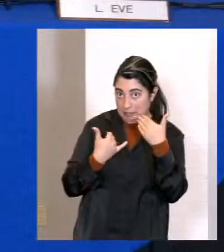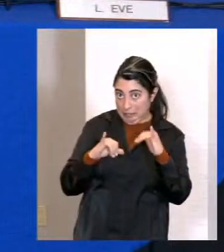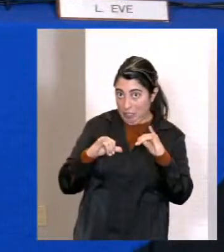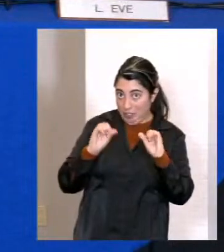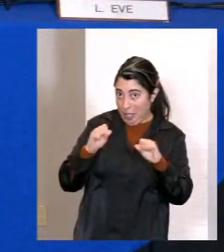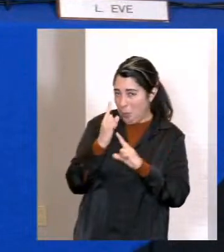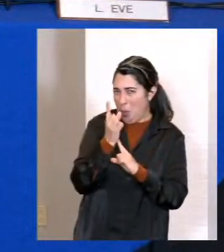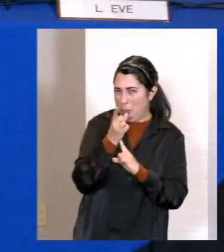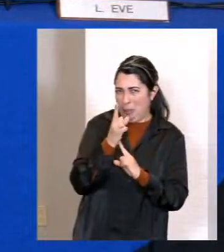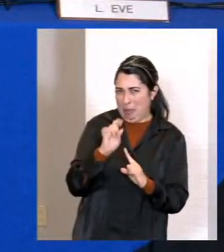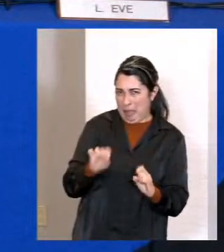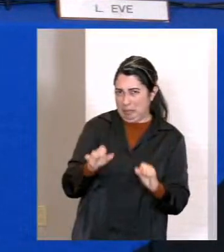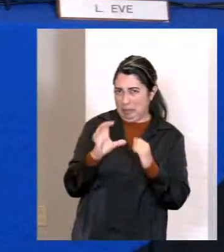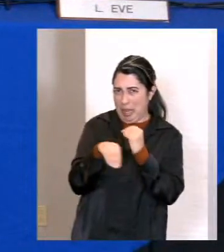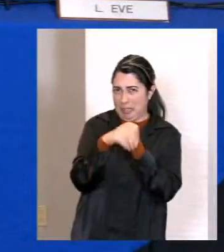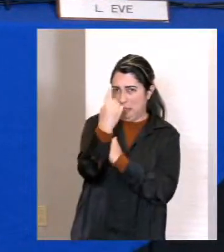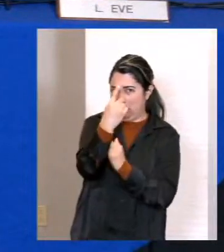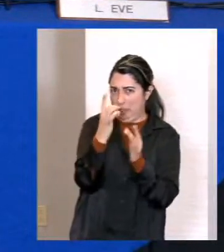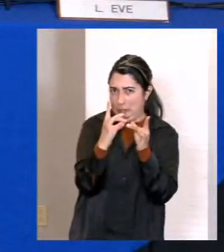Okay.